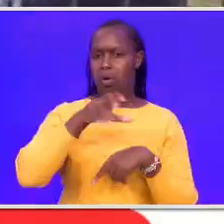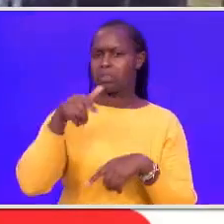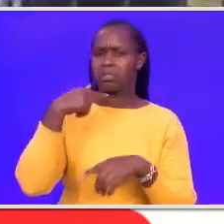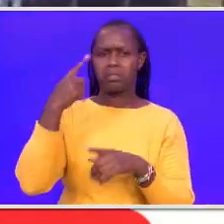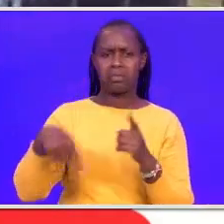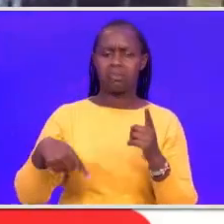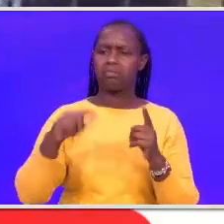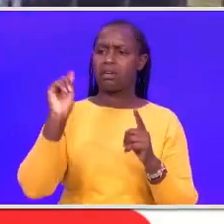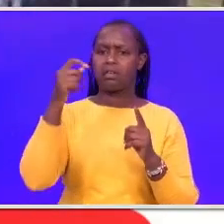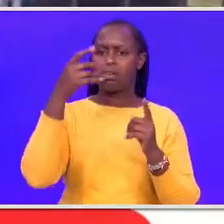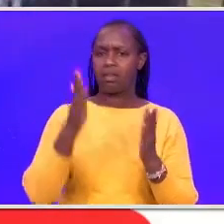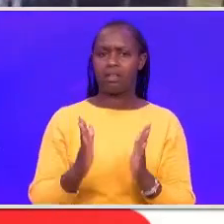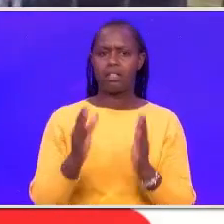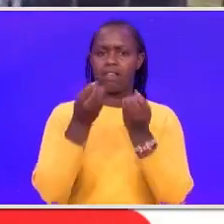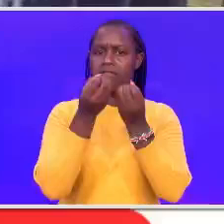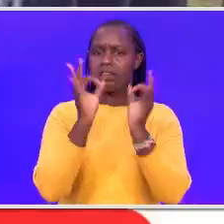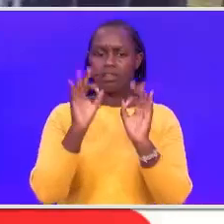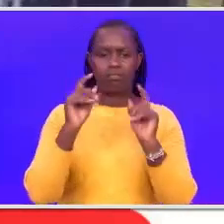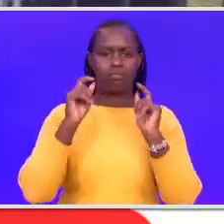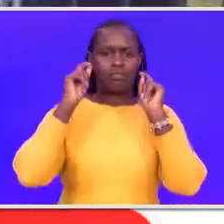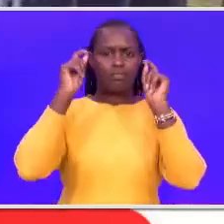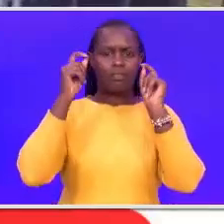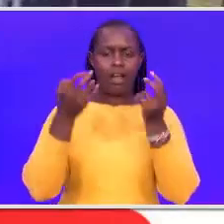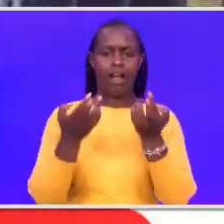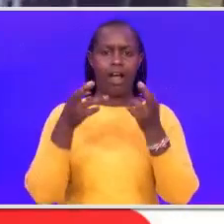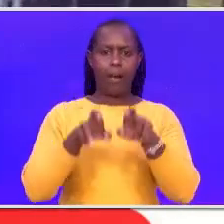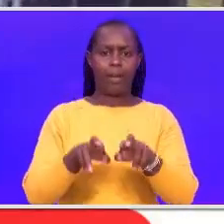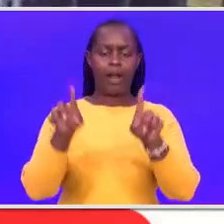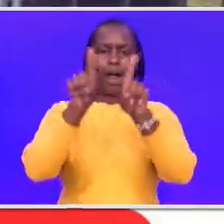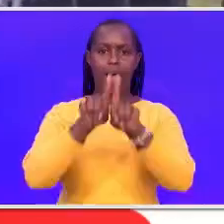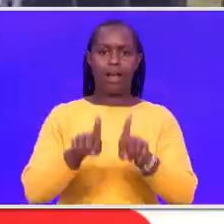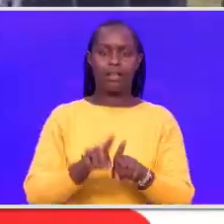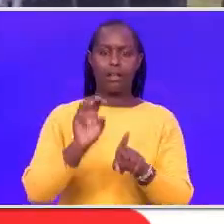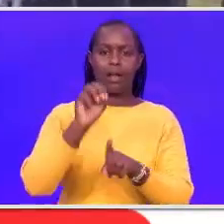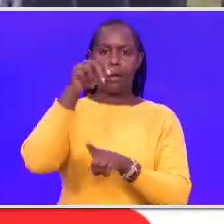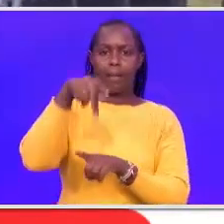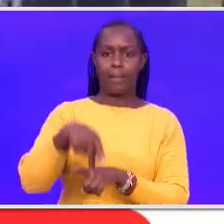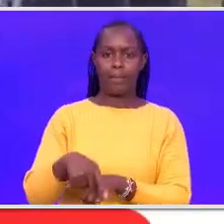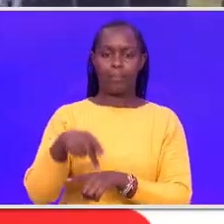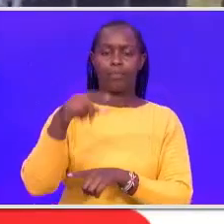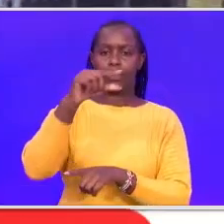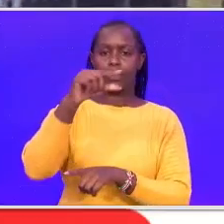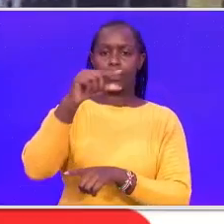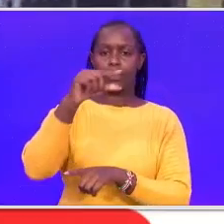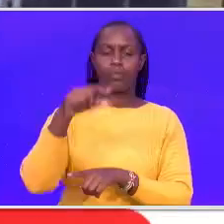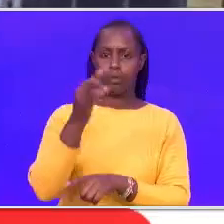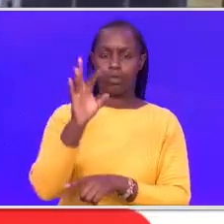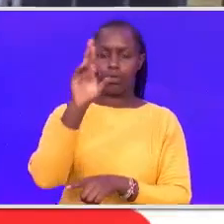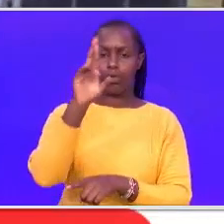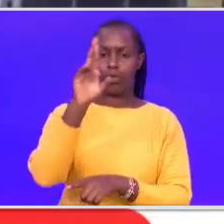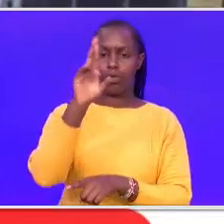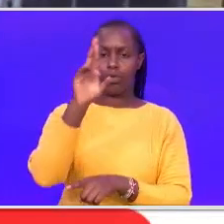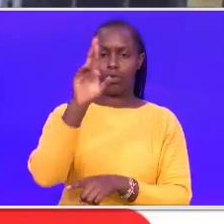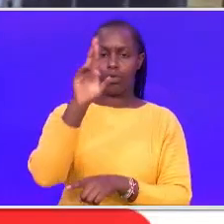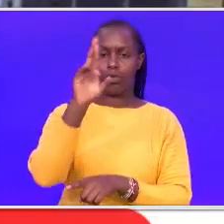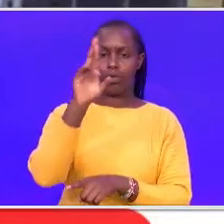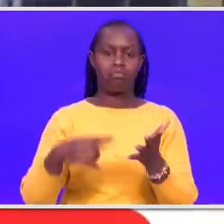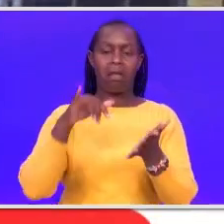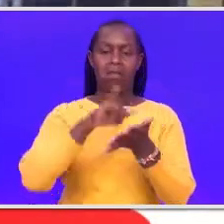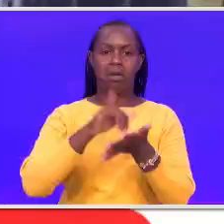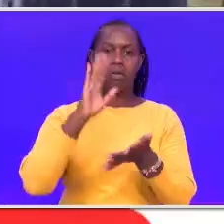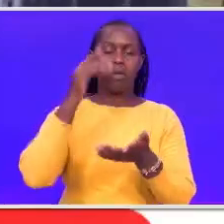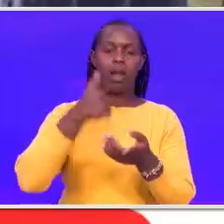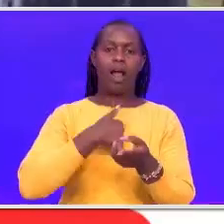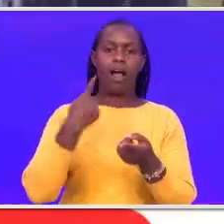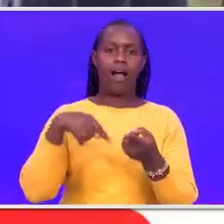protest. These sentiments come as Mbeere North Member of Parliament Geoffrey Ruku pushes for a law that will impose a jail term